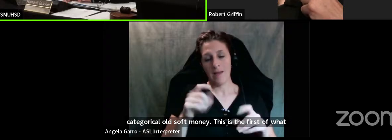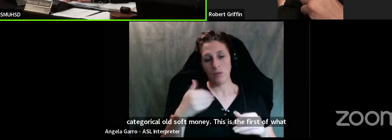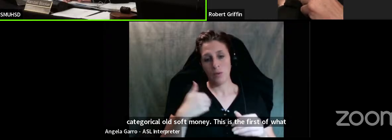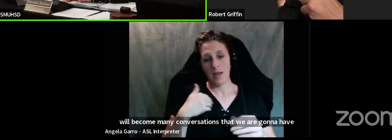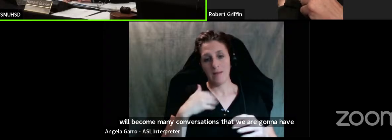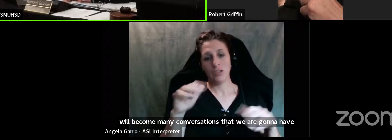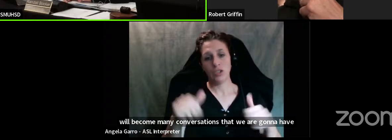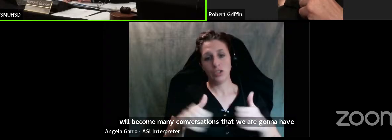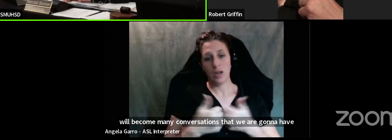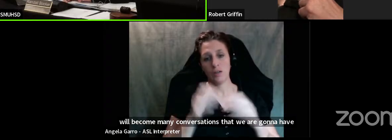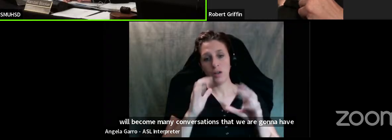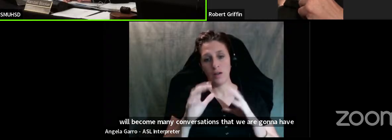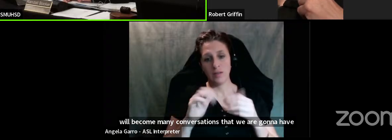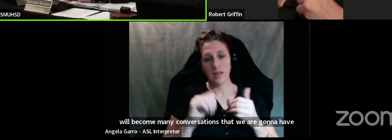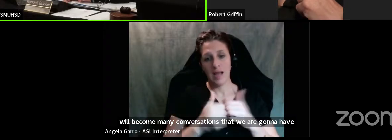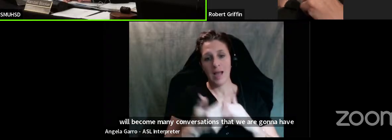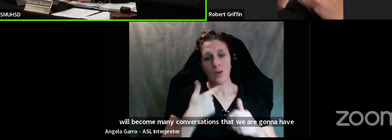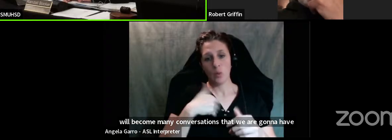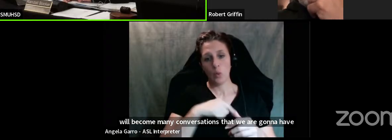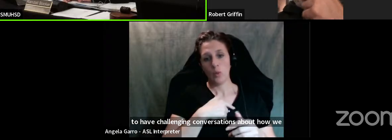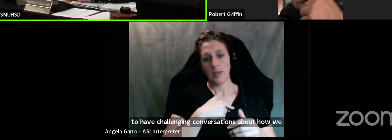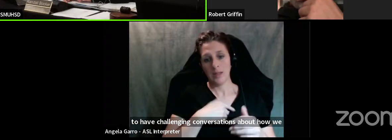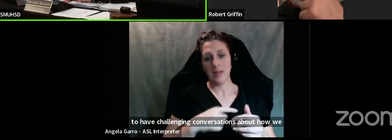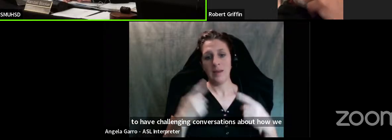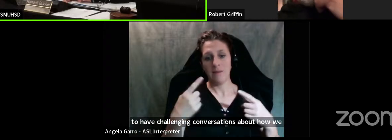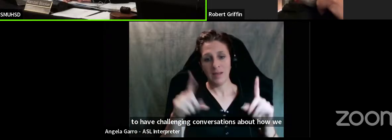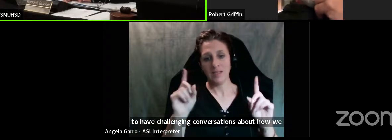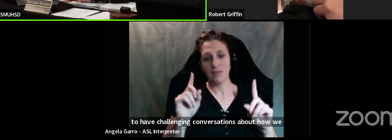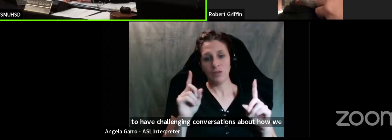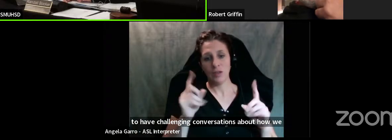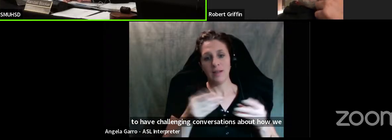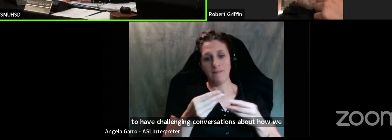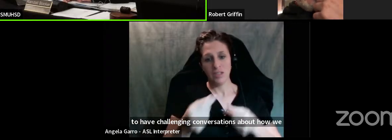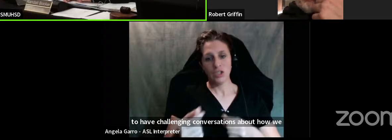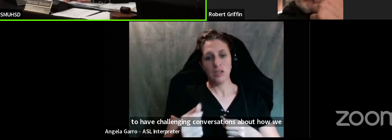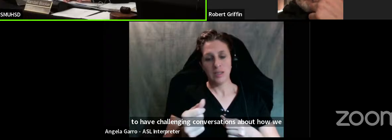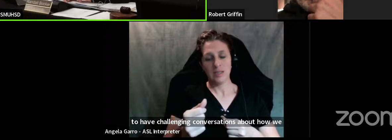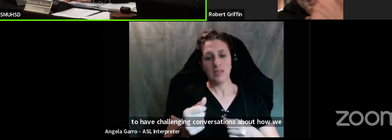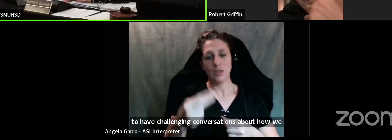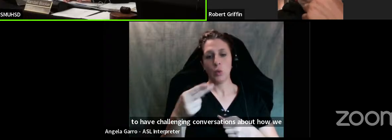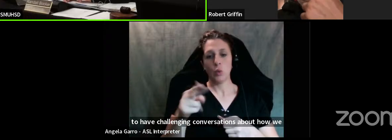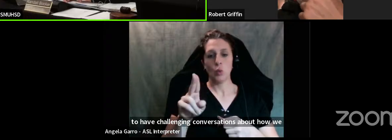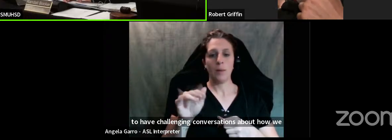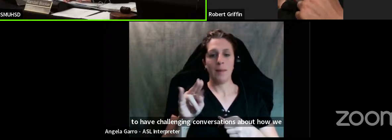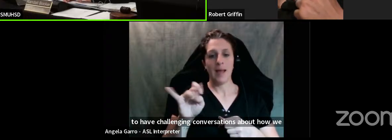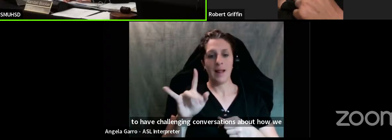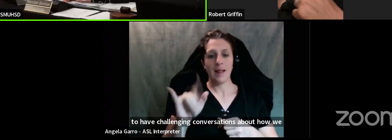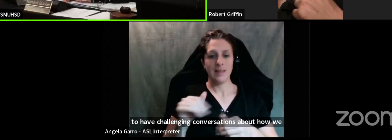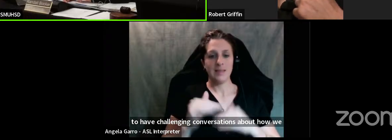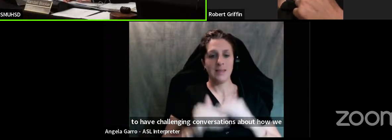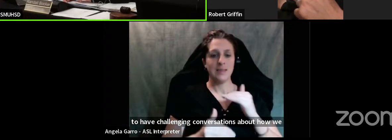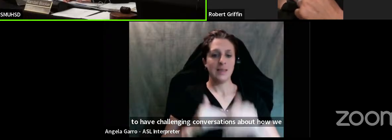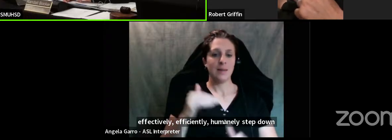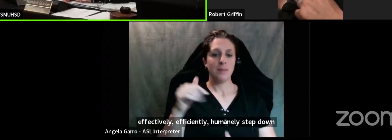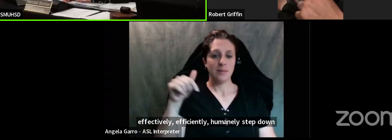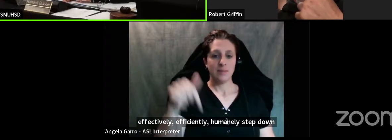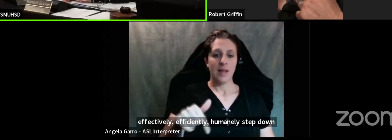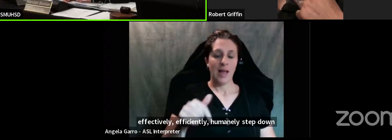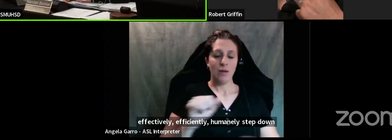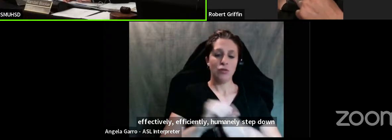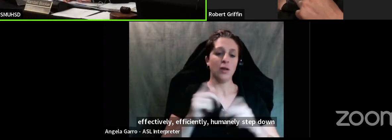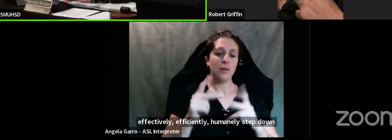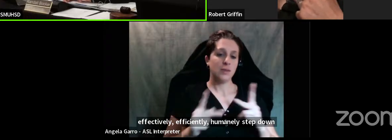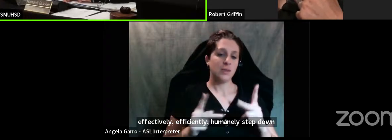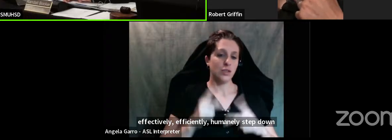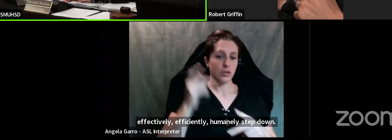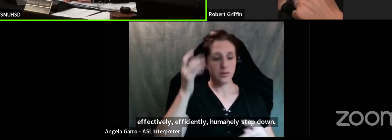about how we effectively, efficiently, humanely step down positions,